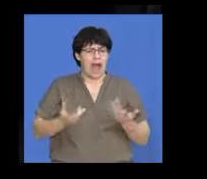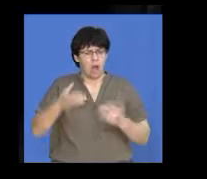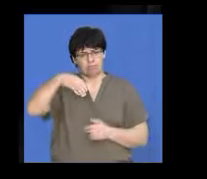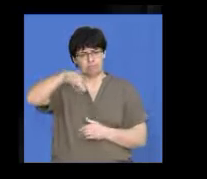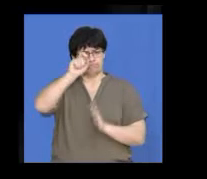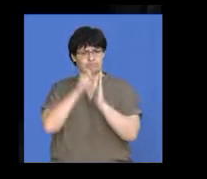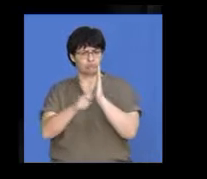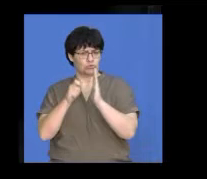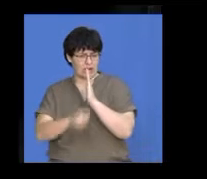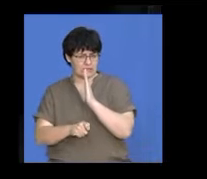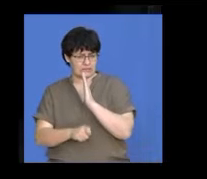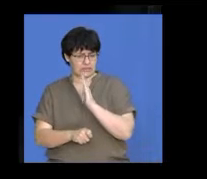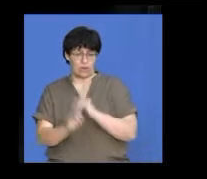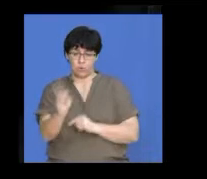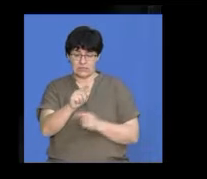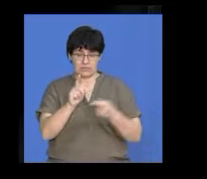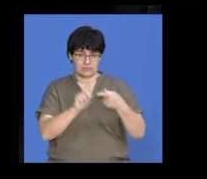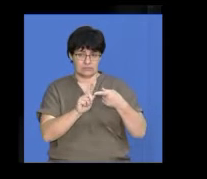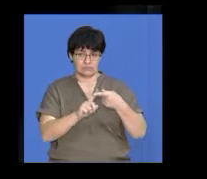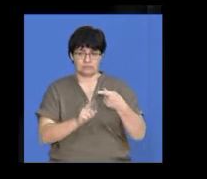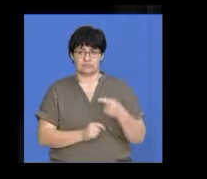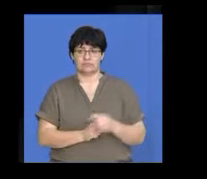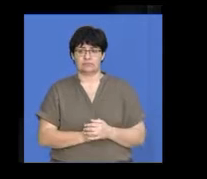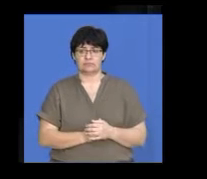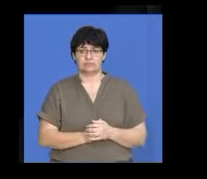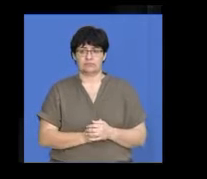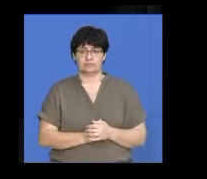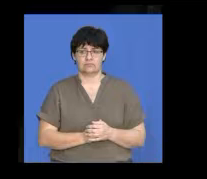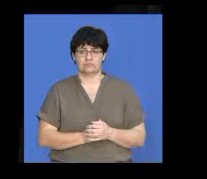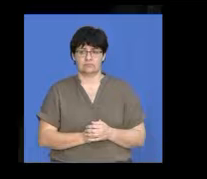your paragraph are,